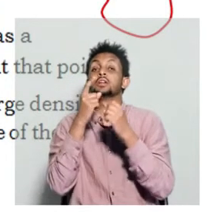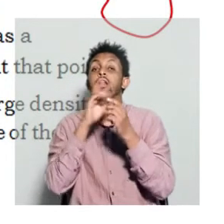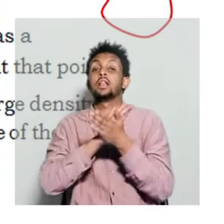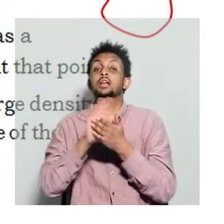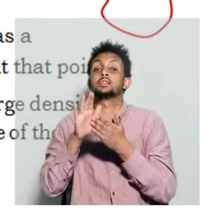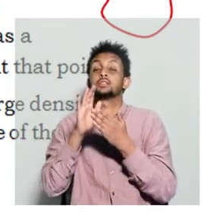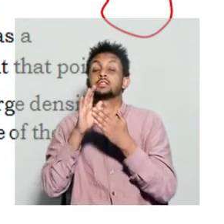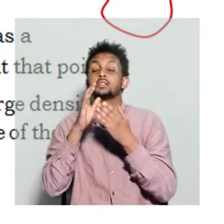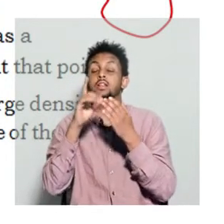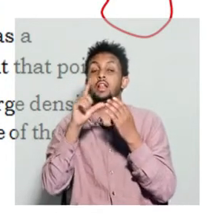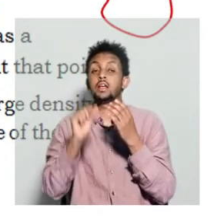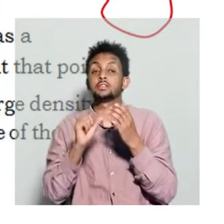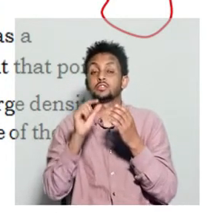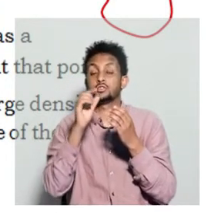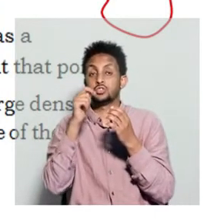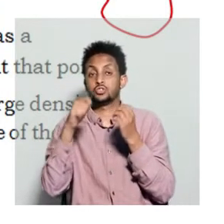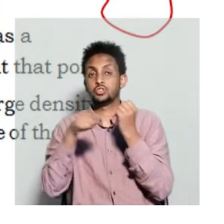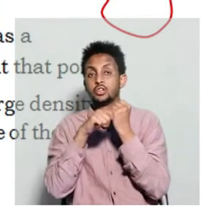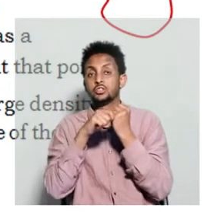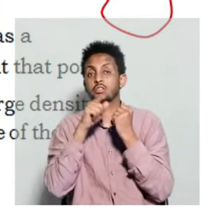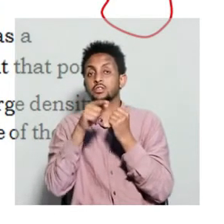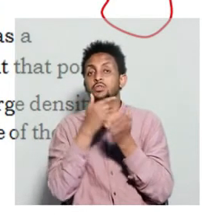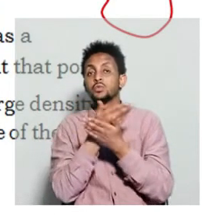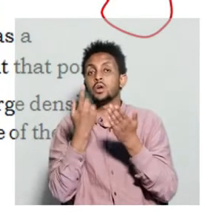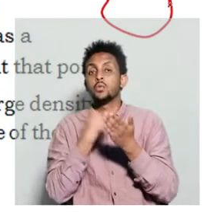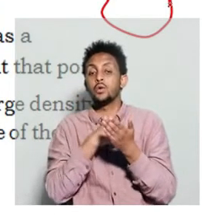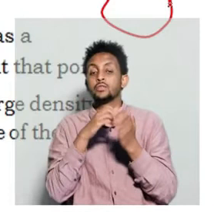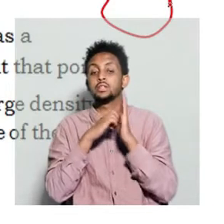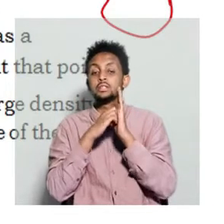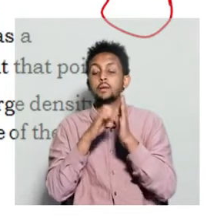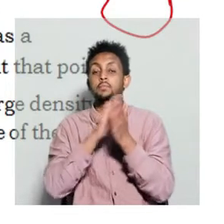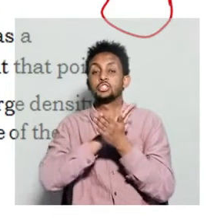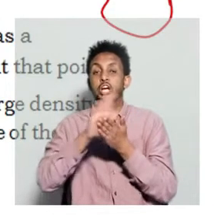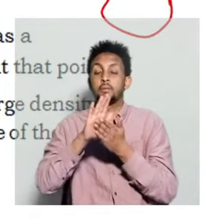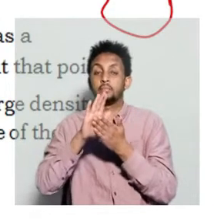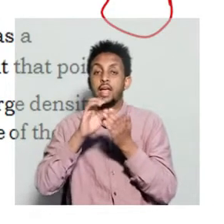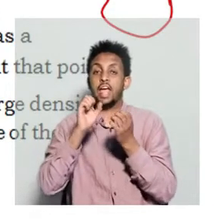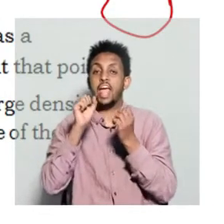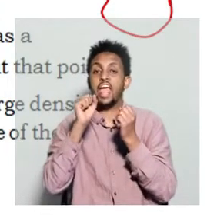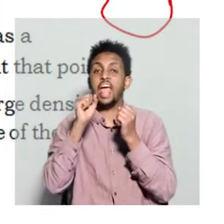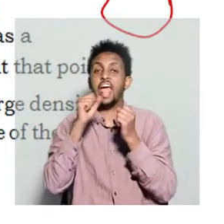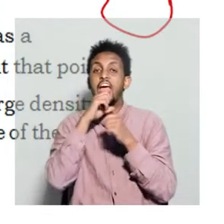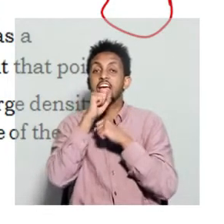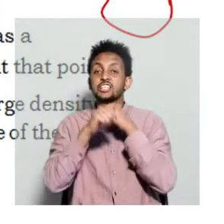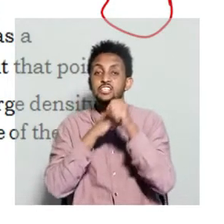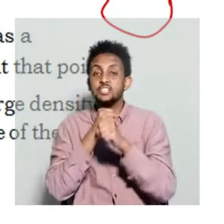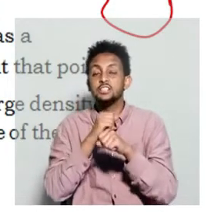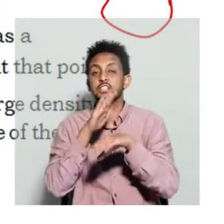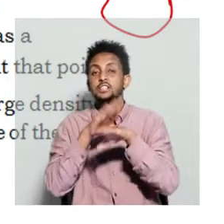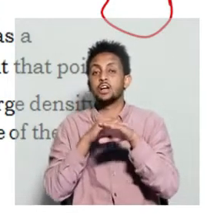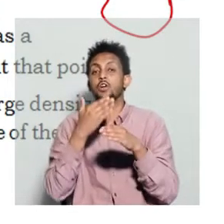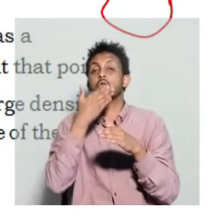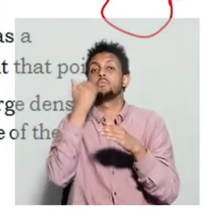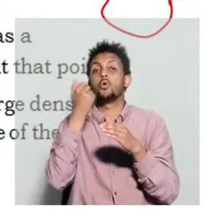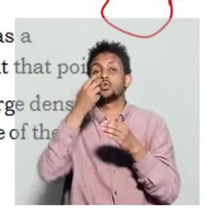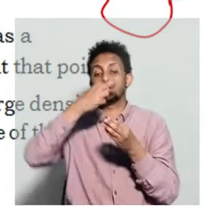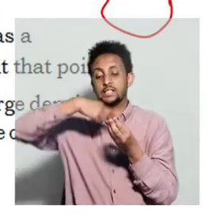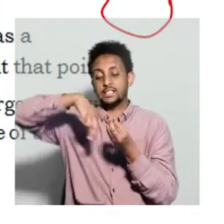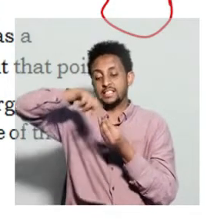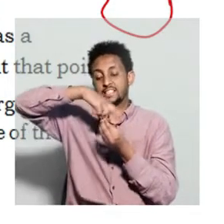at smooth edge. In this case, for example, if this is a sharper edge, the charges are more resides